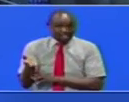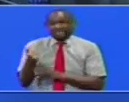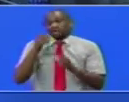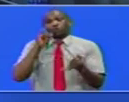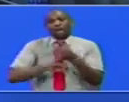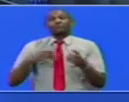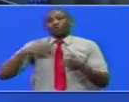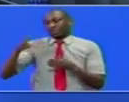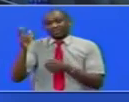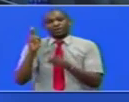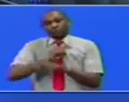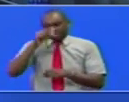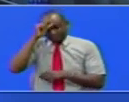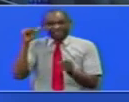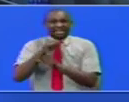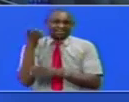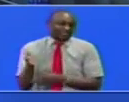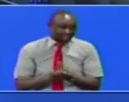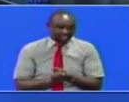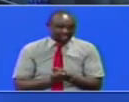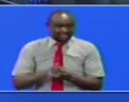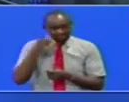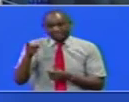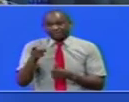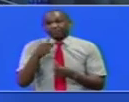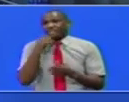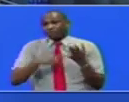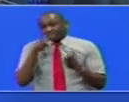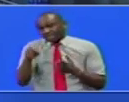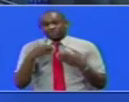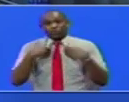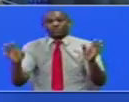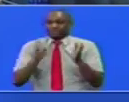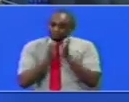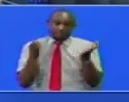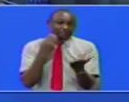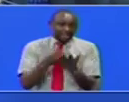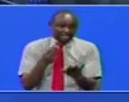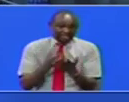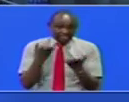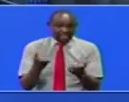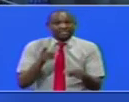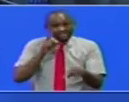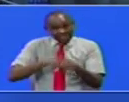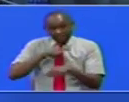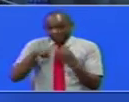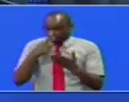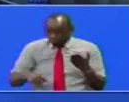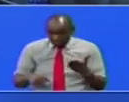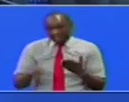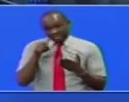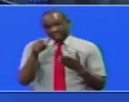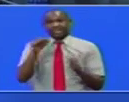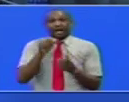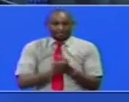wife and daughters. They are using government vehicles, five of them, and he claims this is wastage of public funds, especially when it comes to the use of these